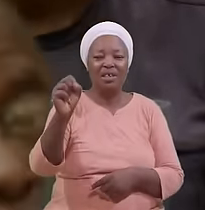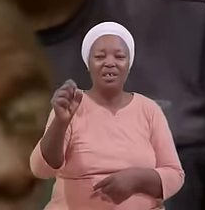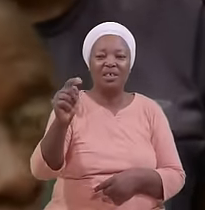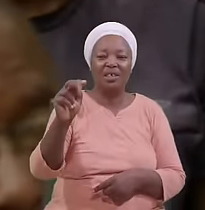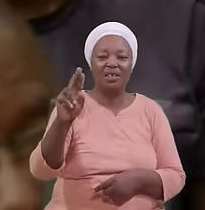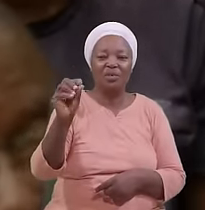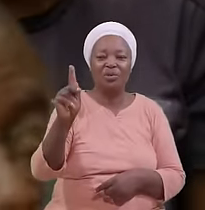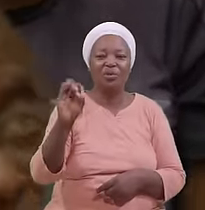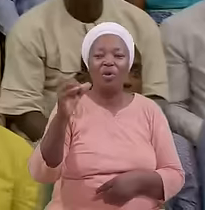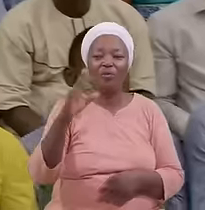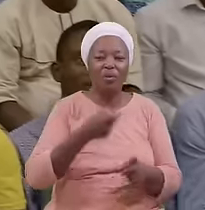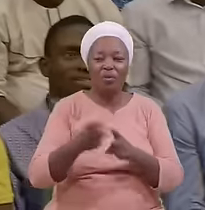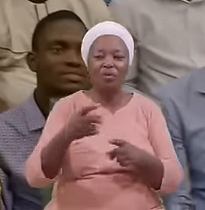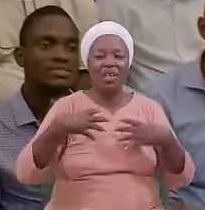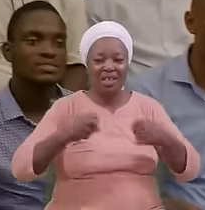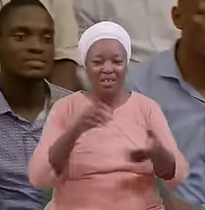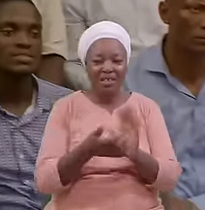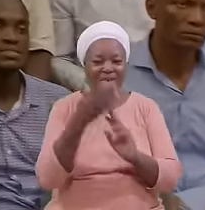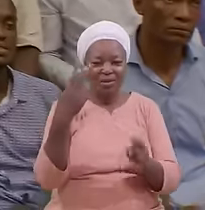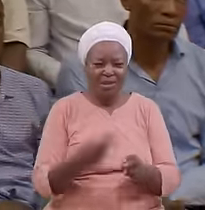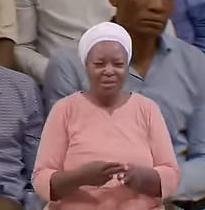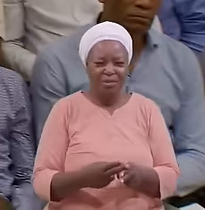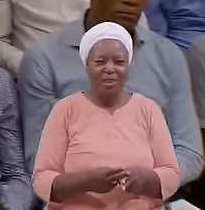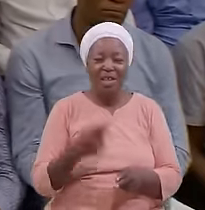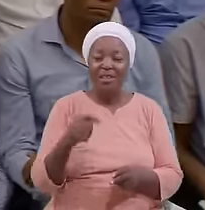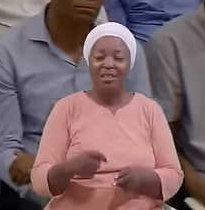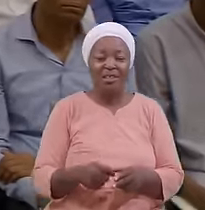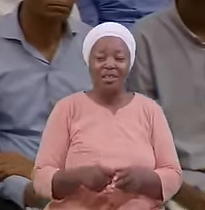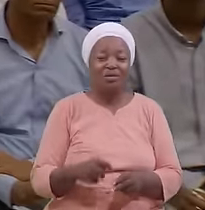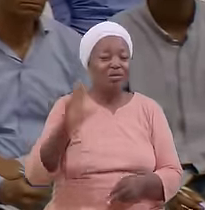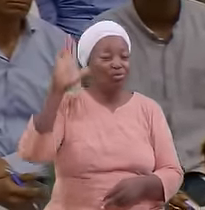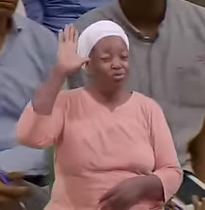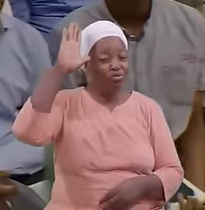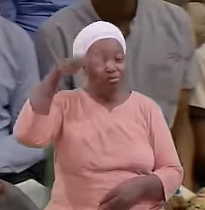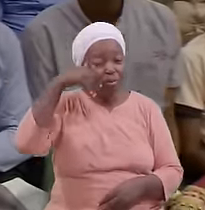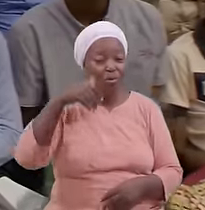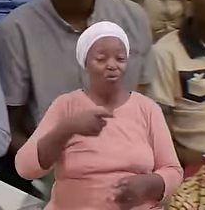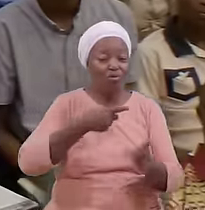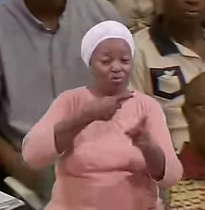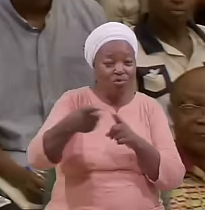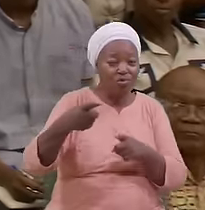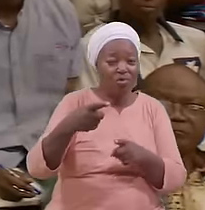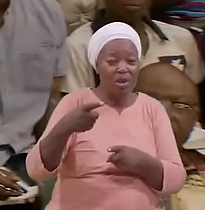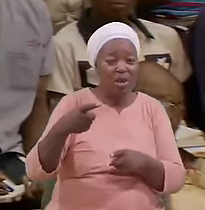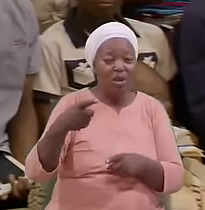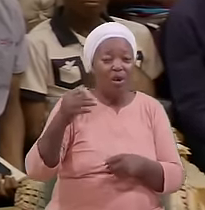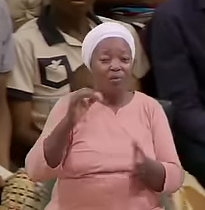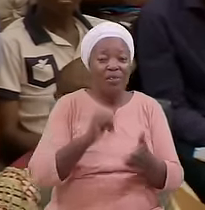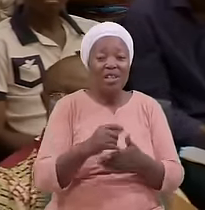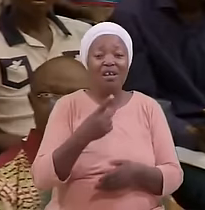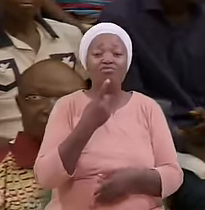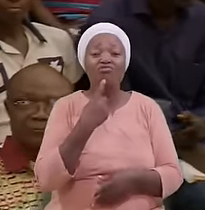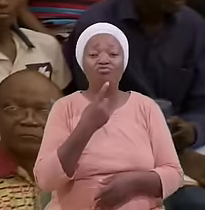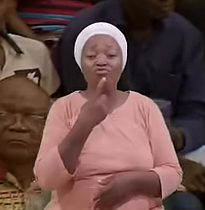wound healed. The long-standing wound of that sugar